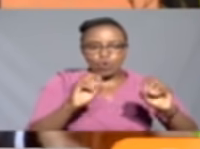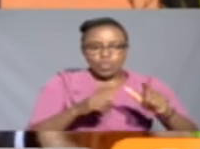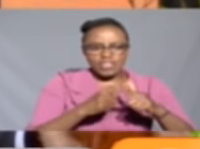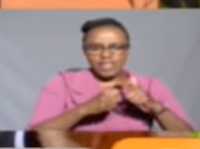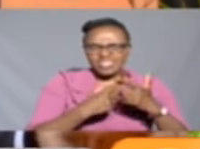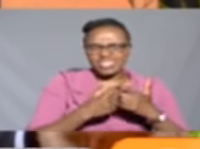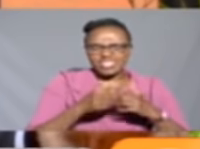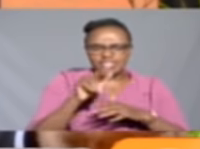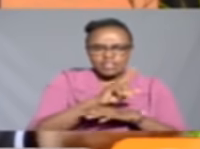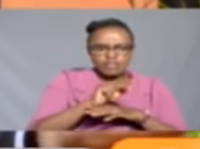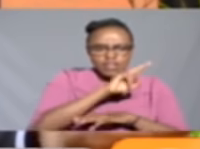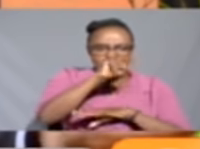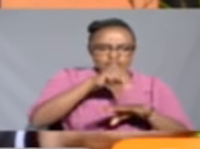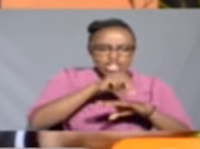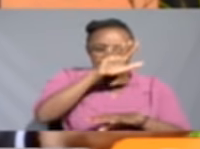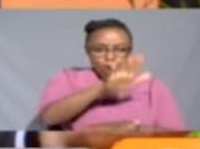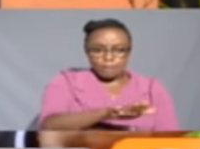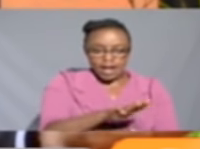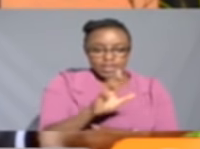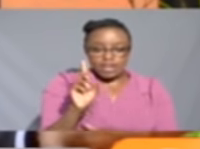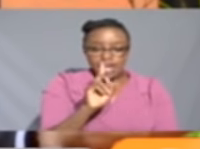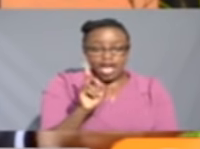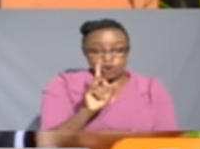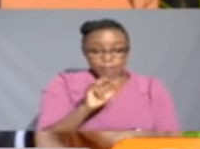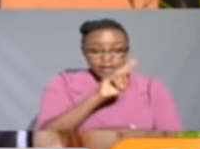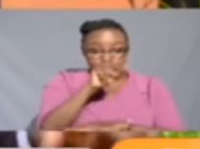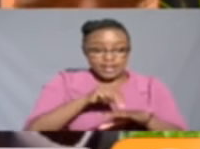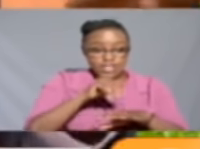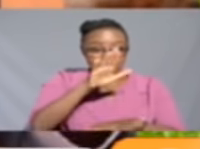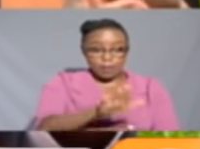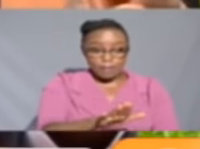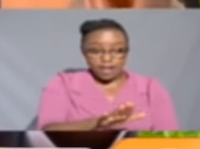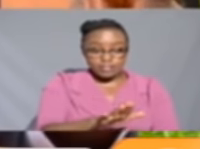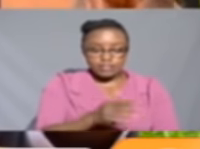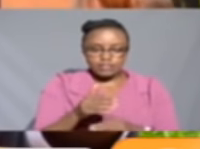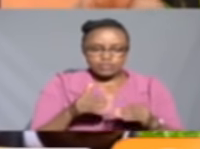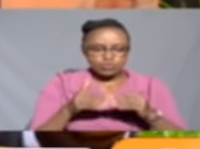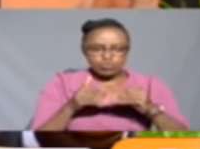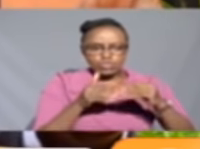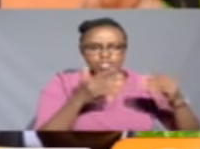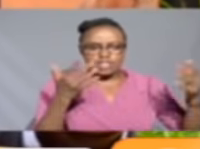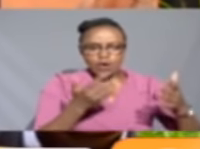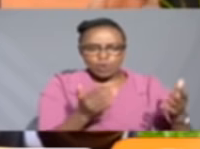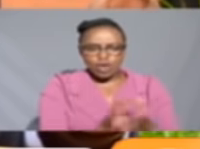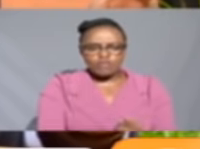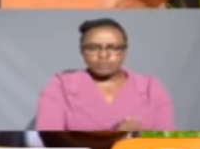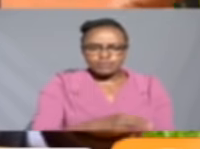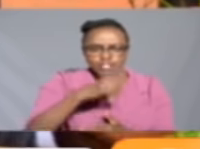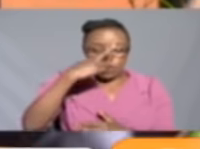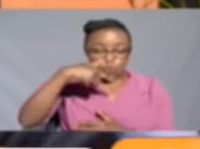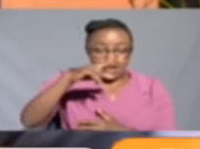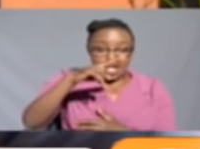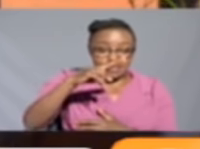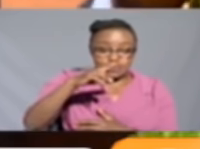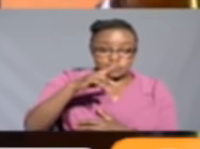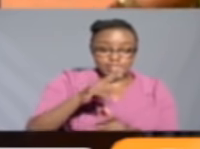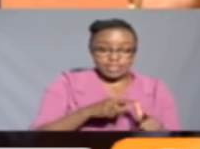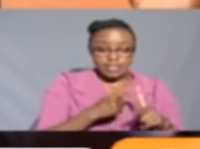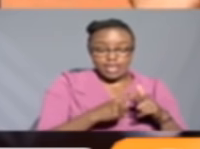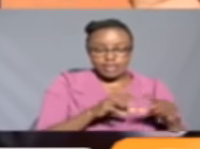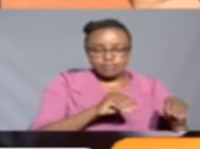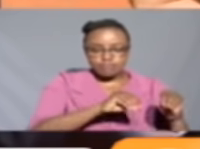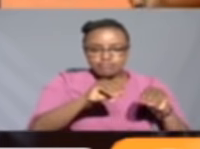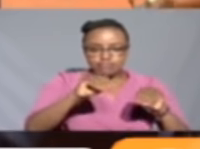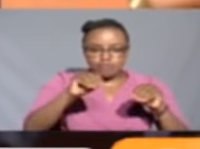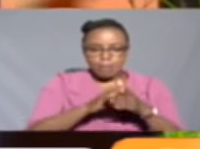going through the National Park, the Nairobi National Park, towards Ongata Rongai, and went